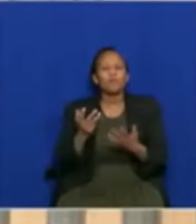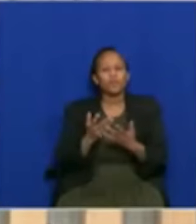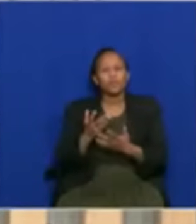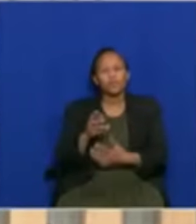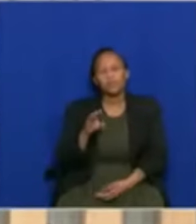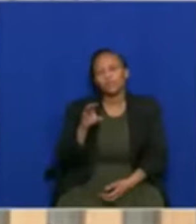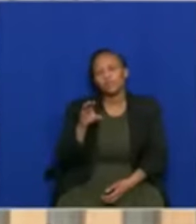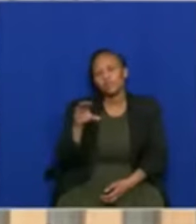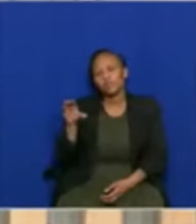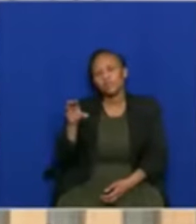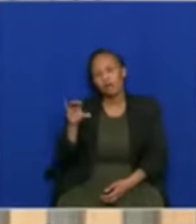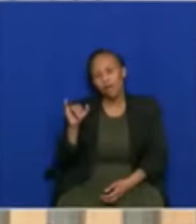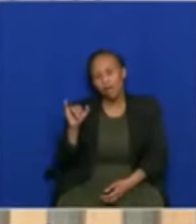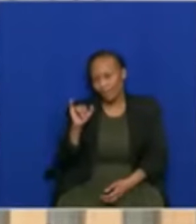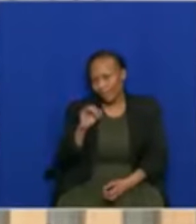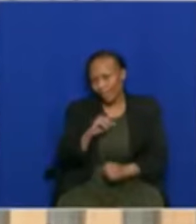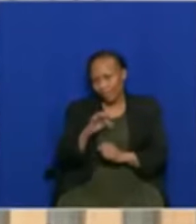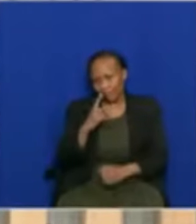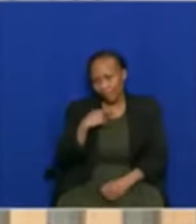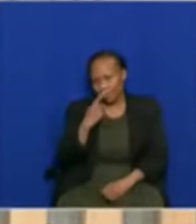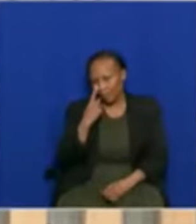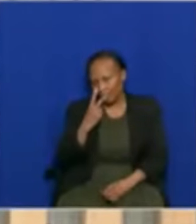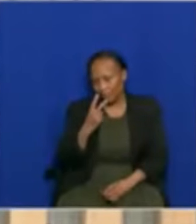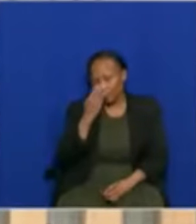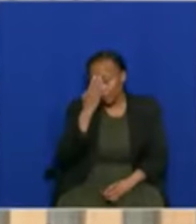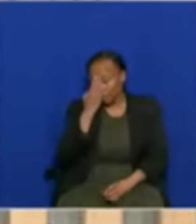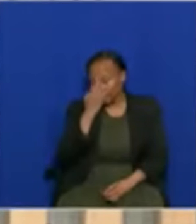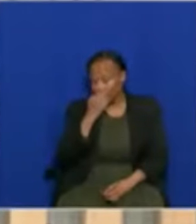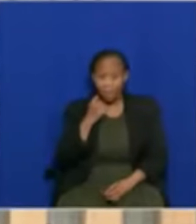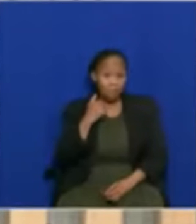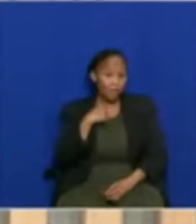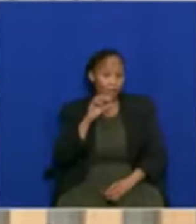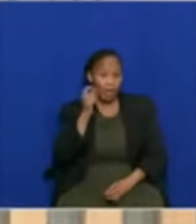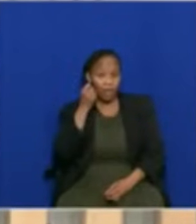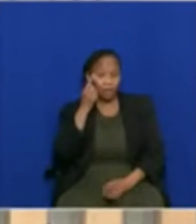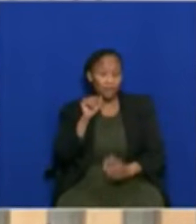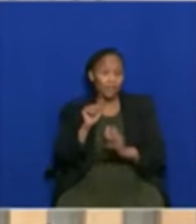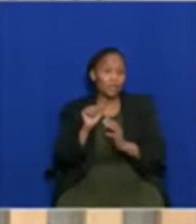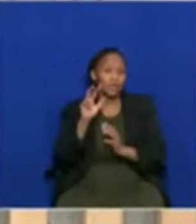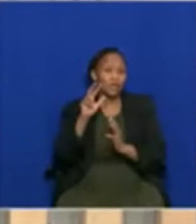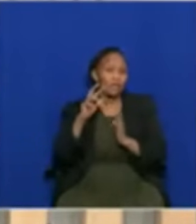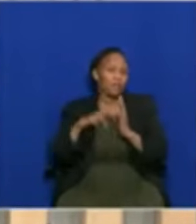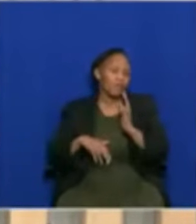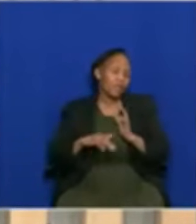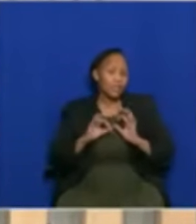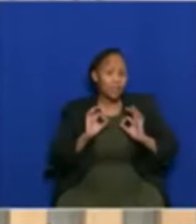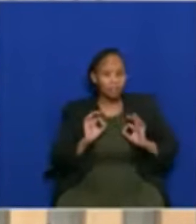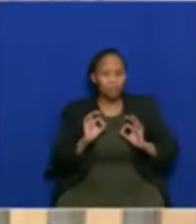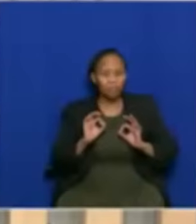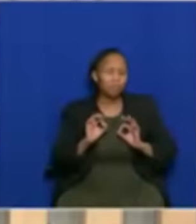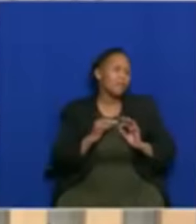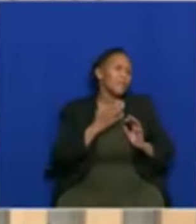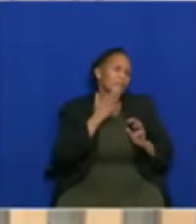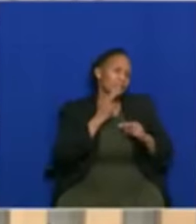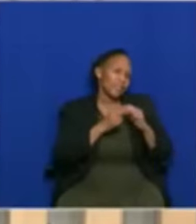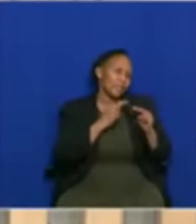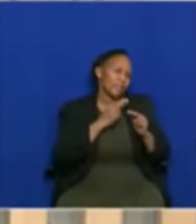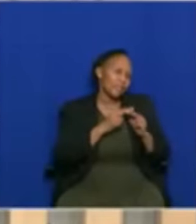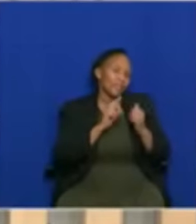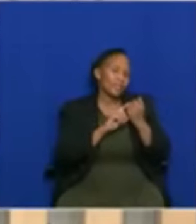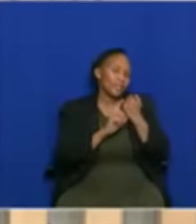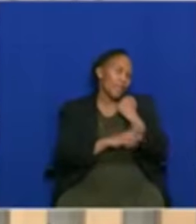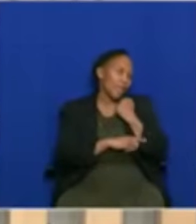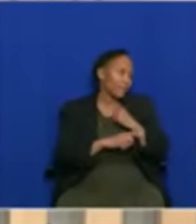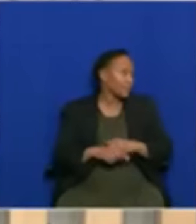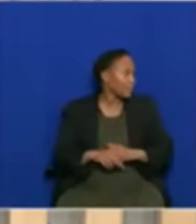that a correct understanding of the affidavit? Just repeat the last one, Councillor. I'm saying, all we have is